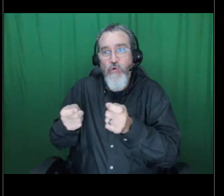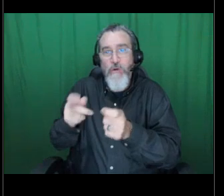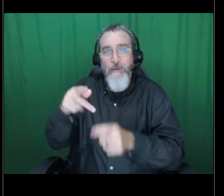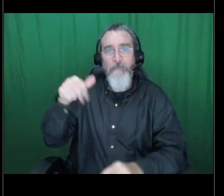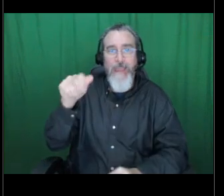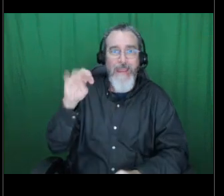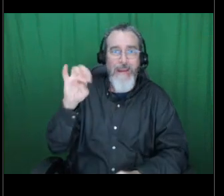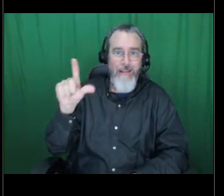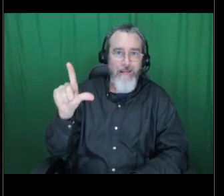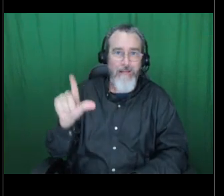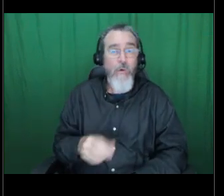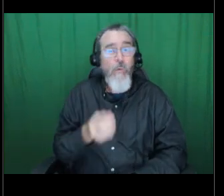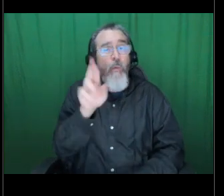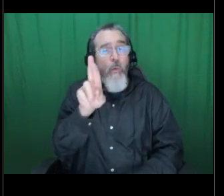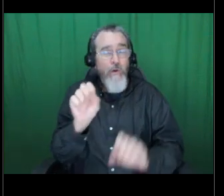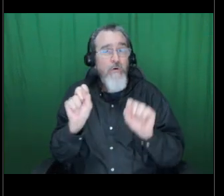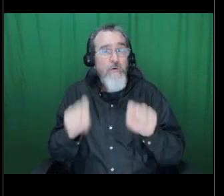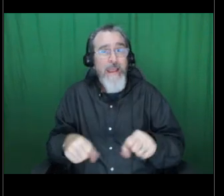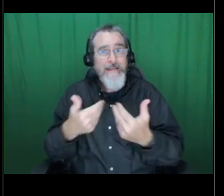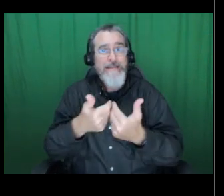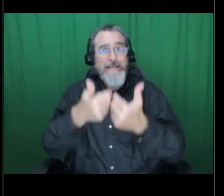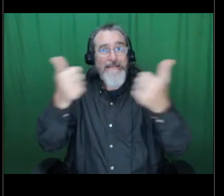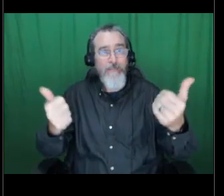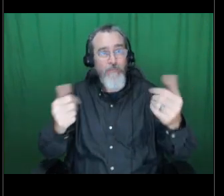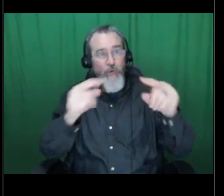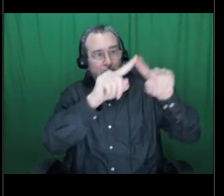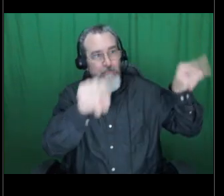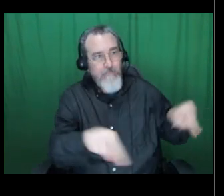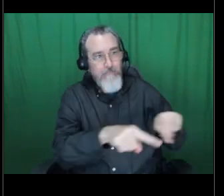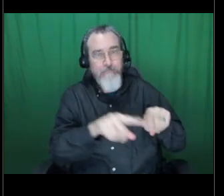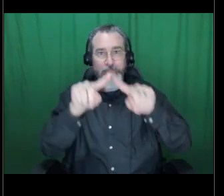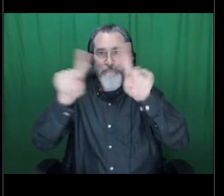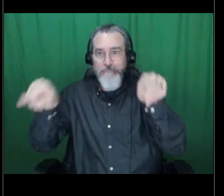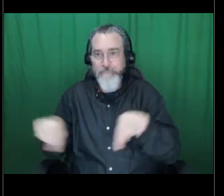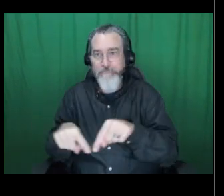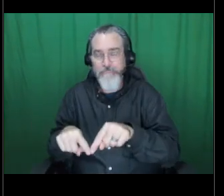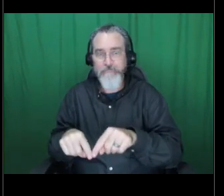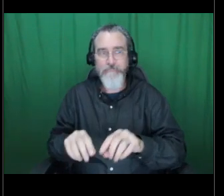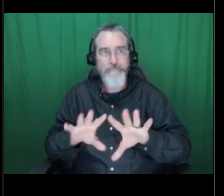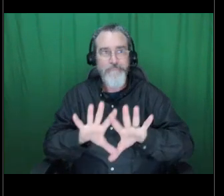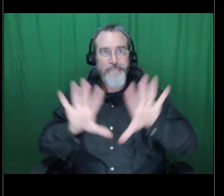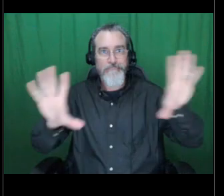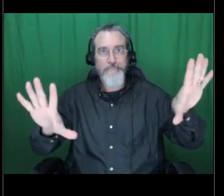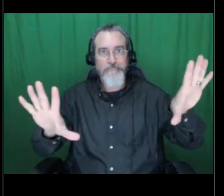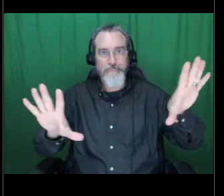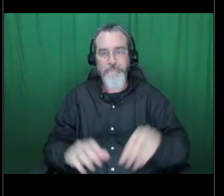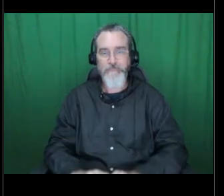it to another window if you have multiple screens.